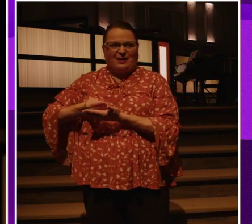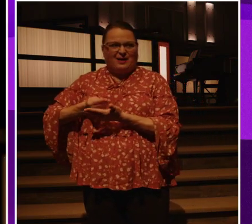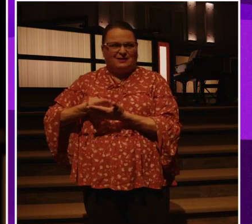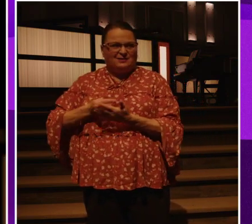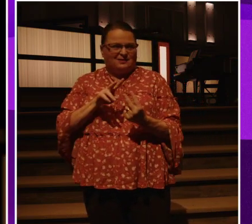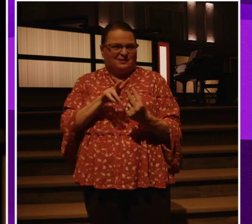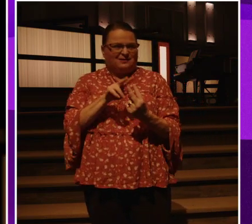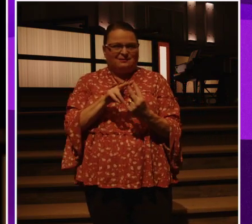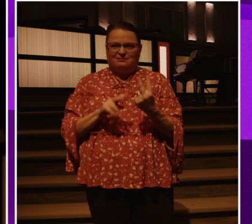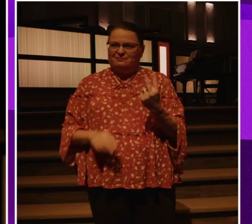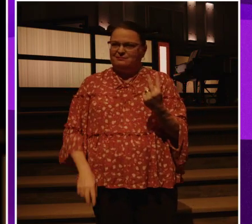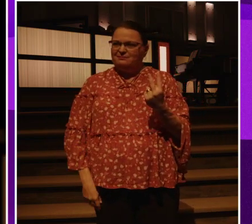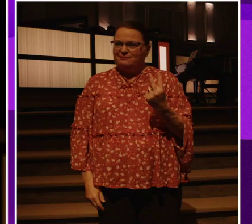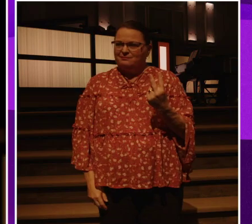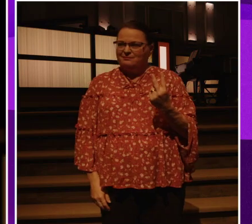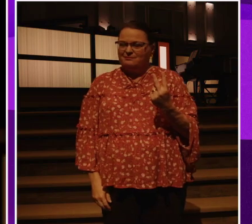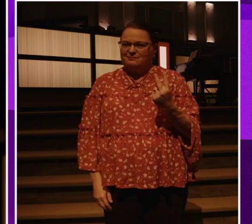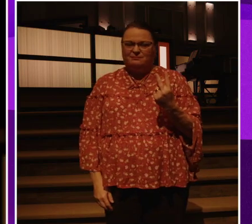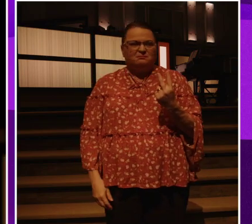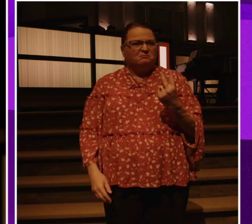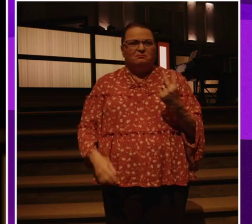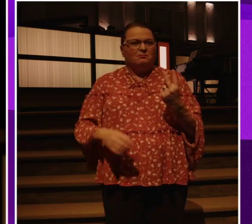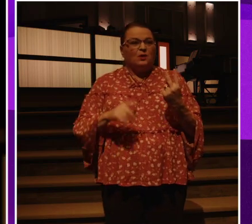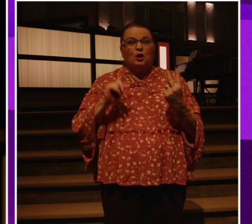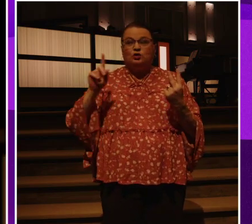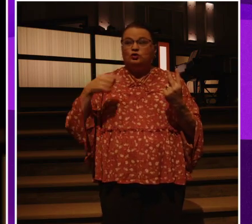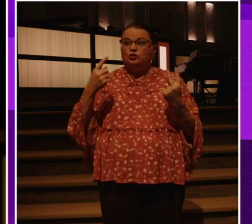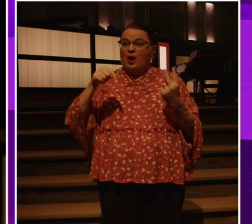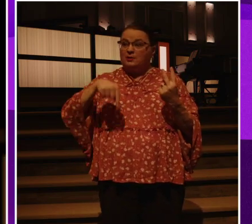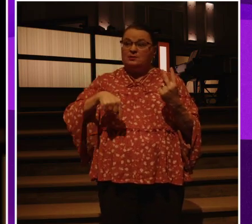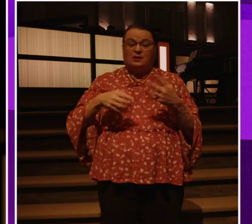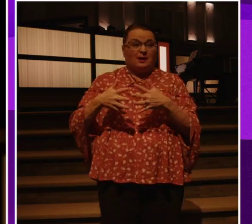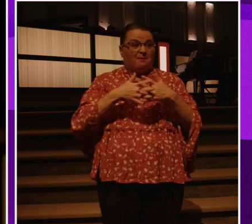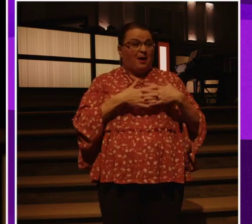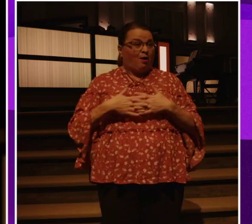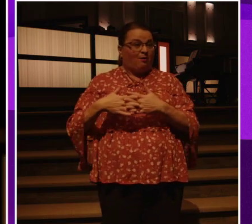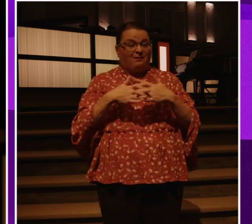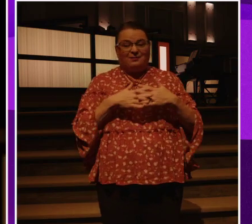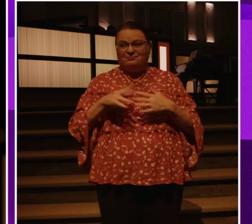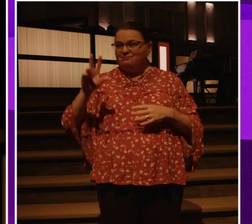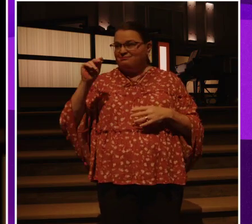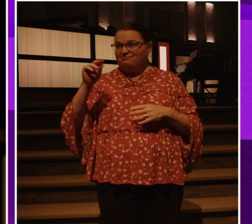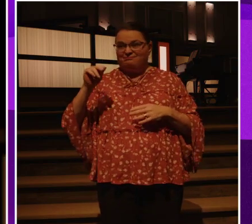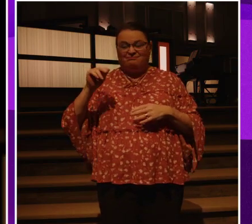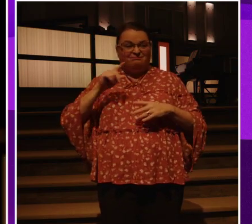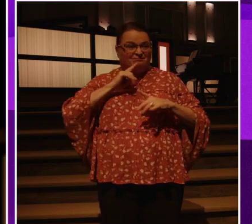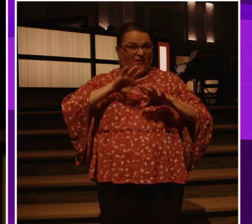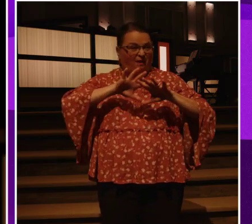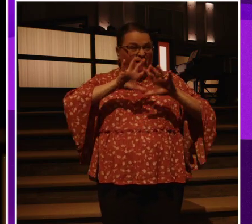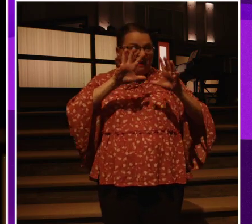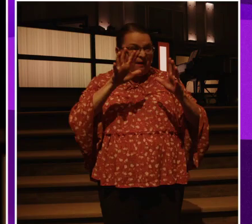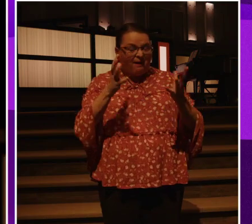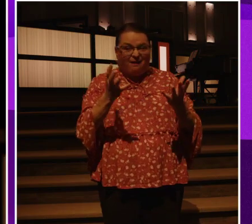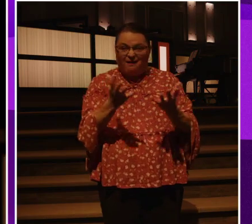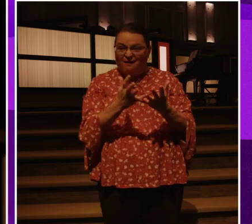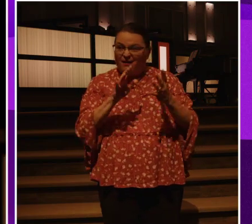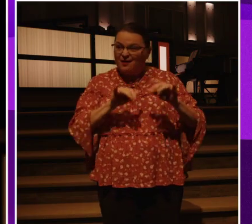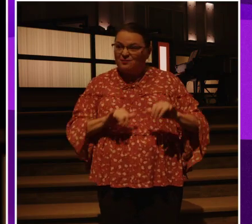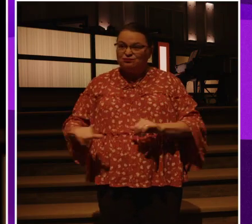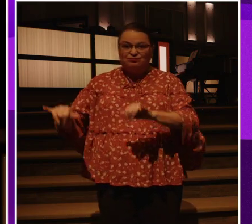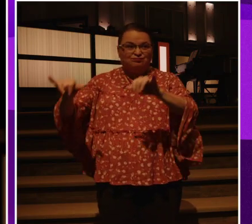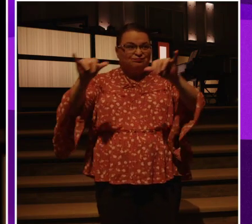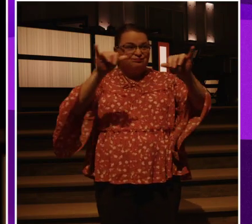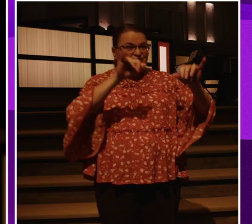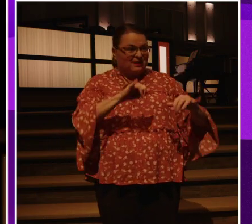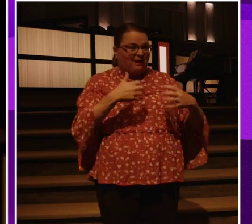Those seem to be not just American issues, but universal issues around the world.